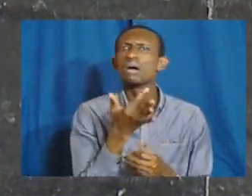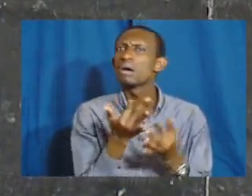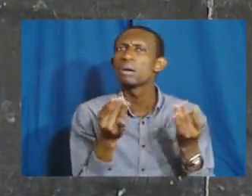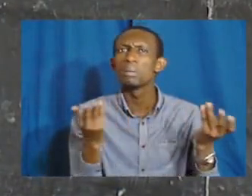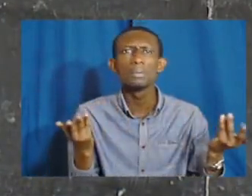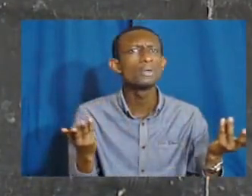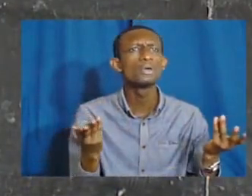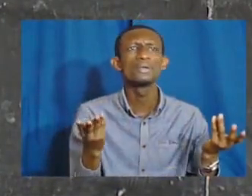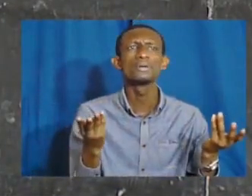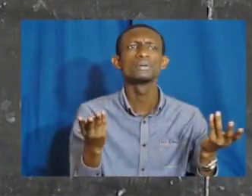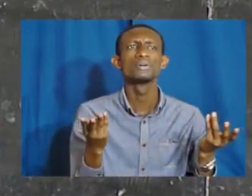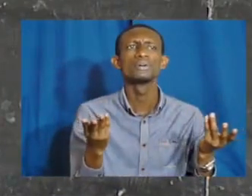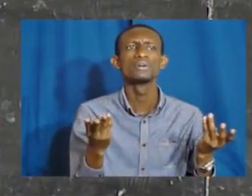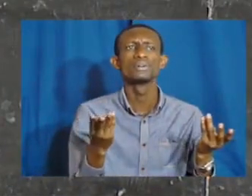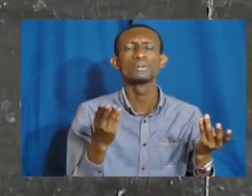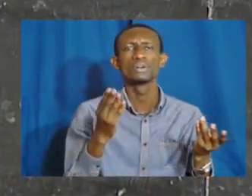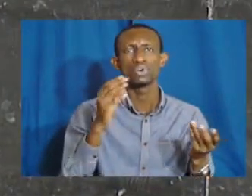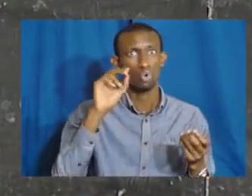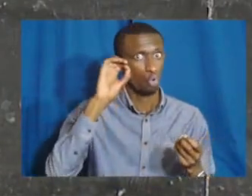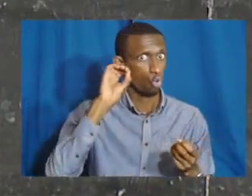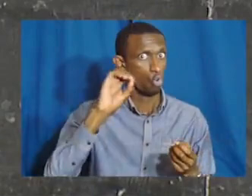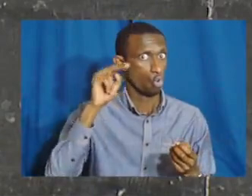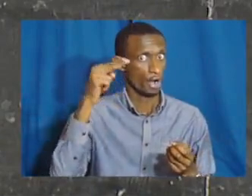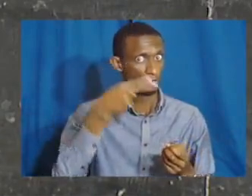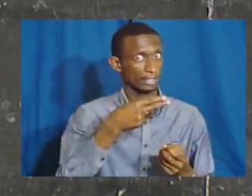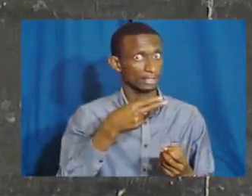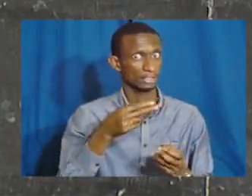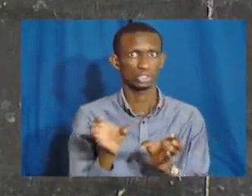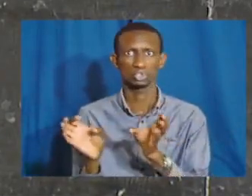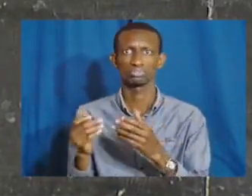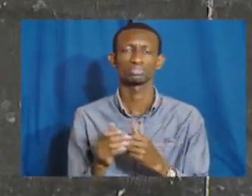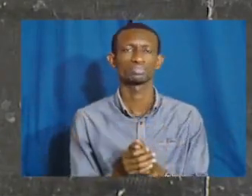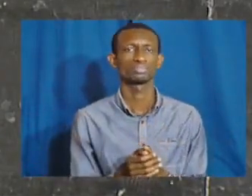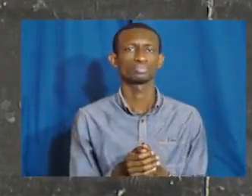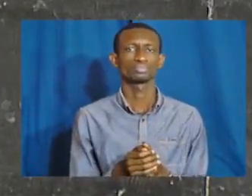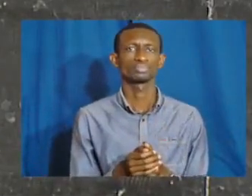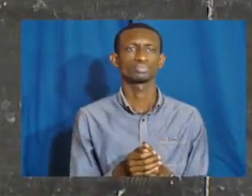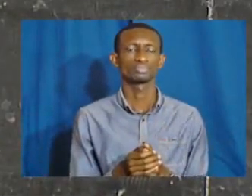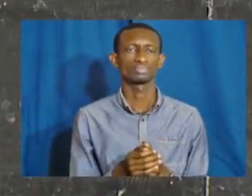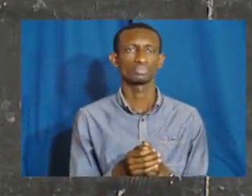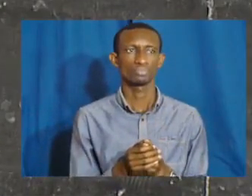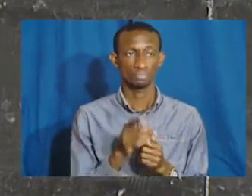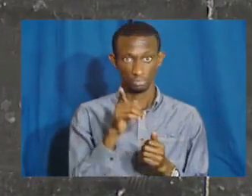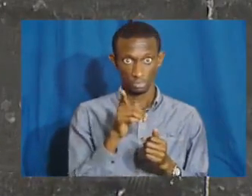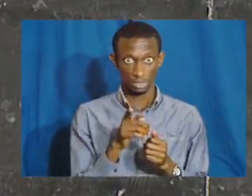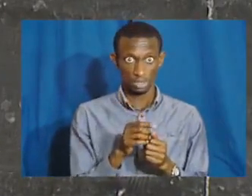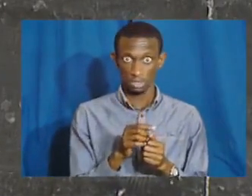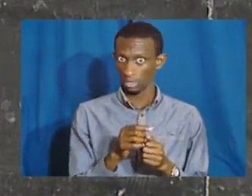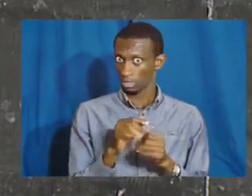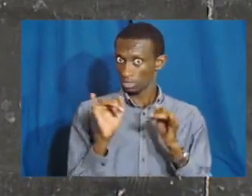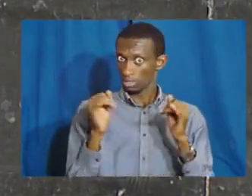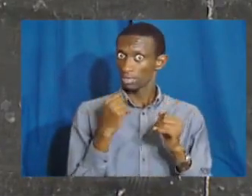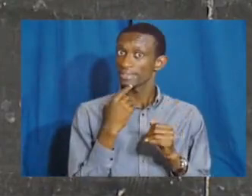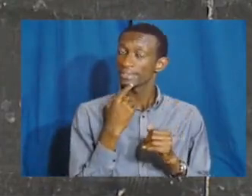the chain that makes that alcohols. For example, we said that if you have only